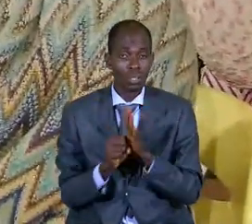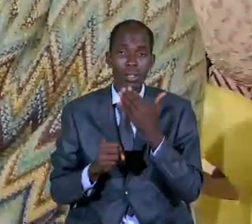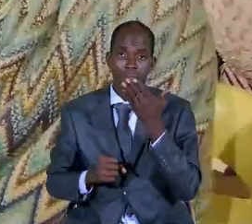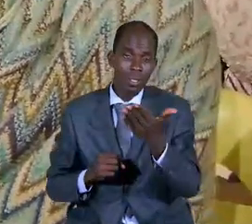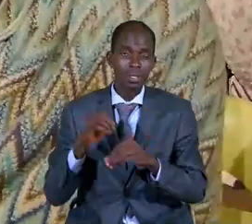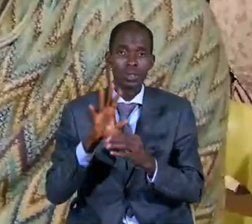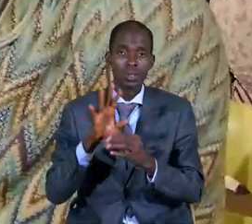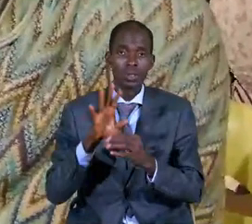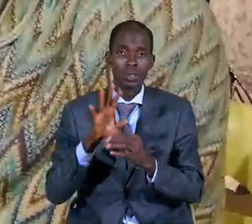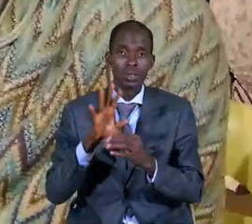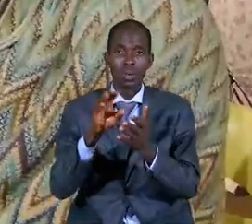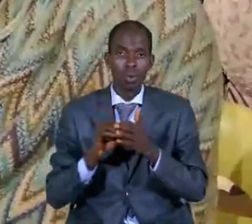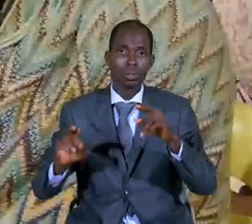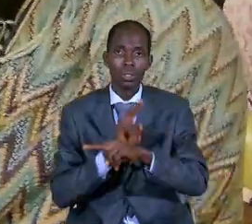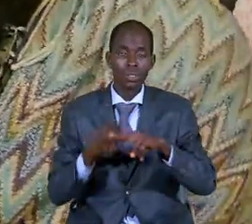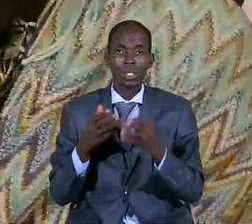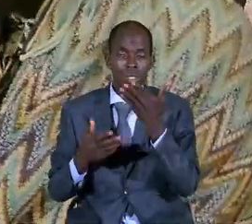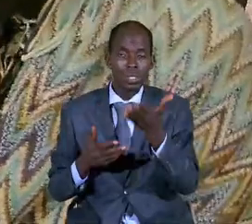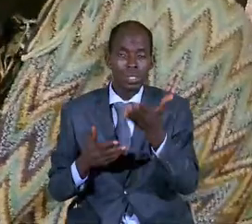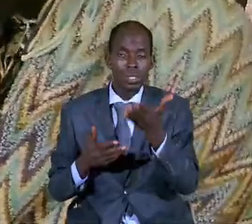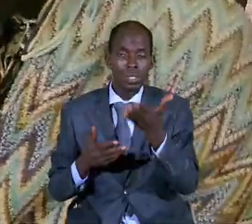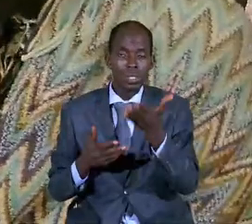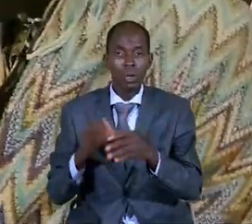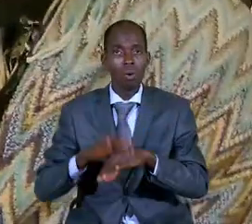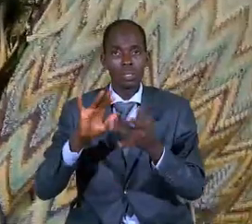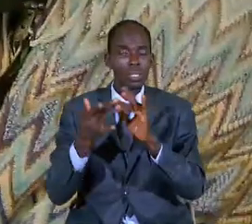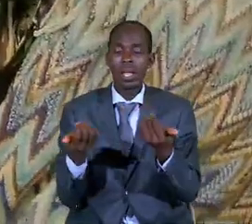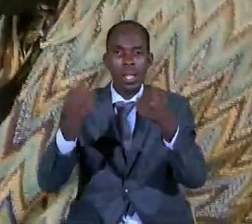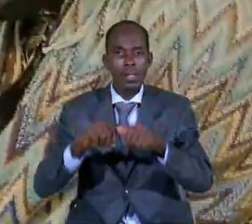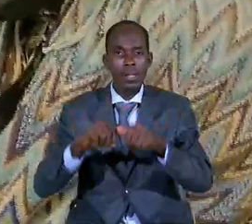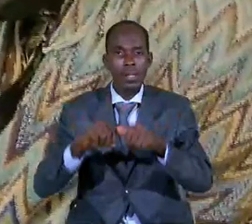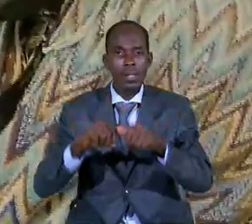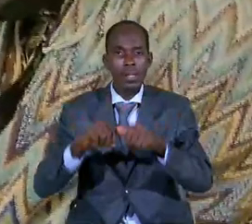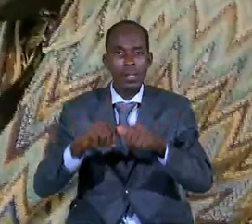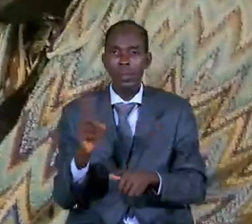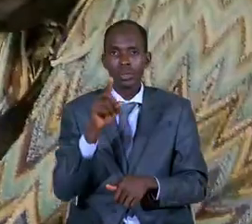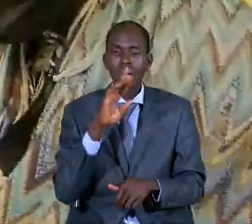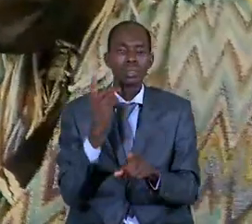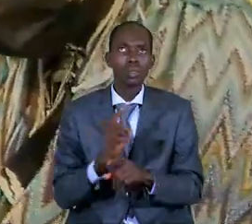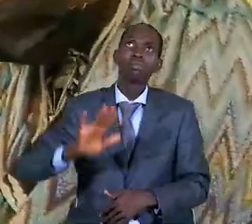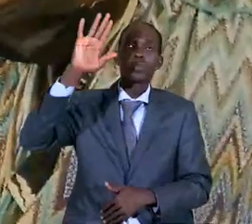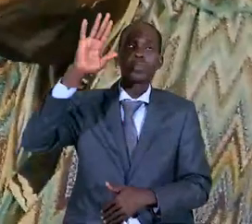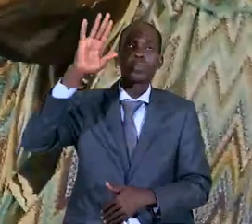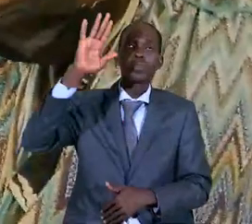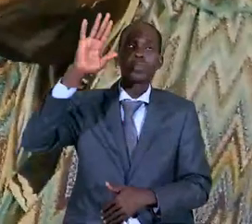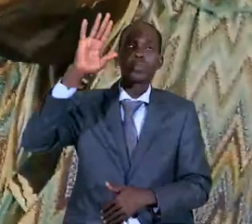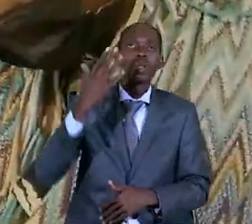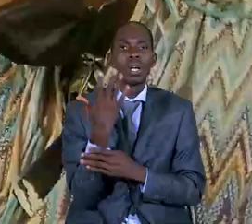your nation, and there online, anywhere you are, just raise up your hand and say,